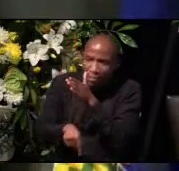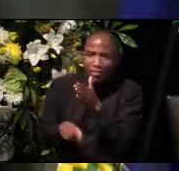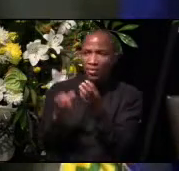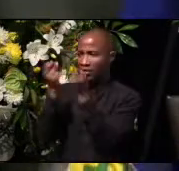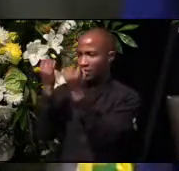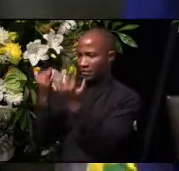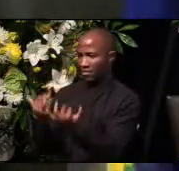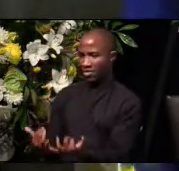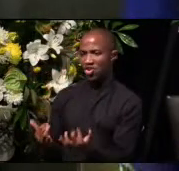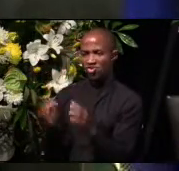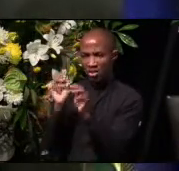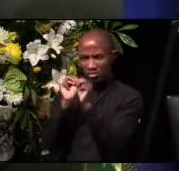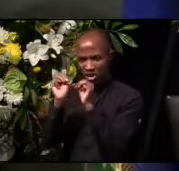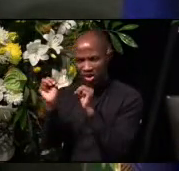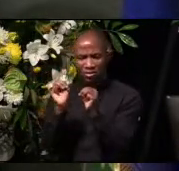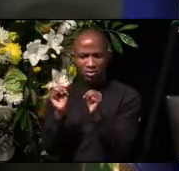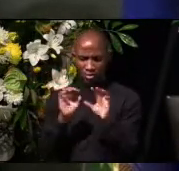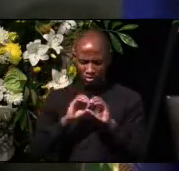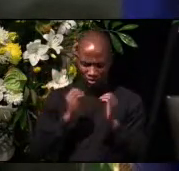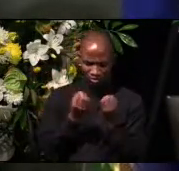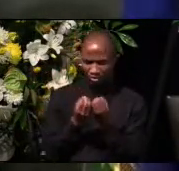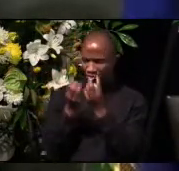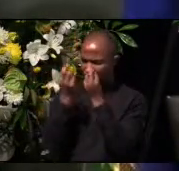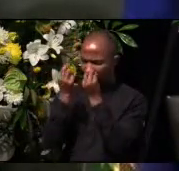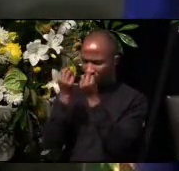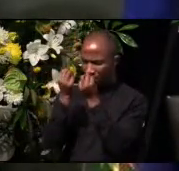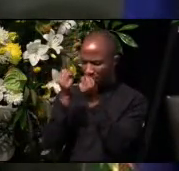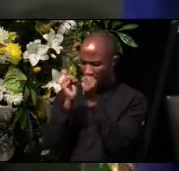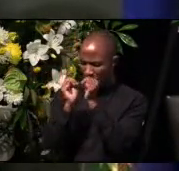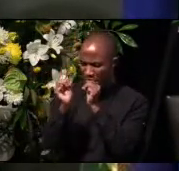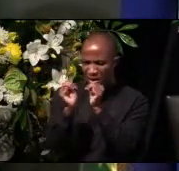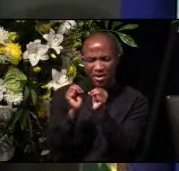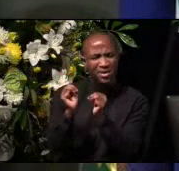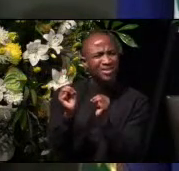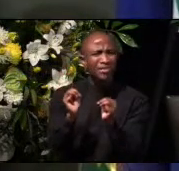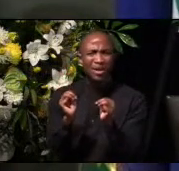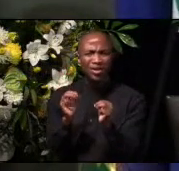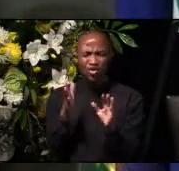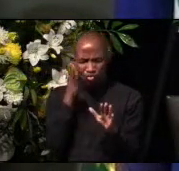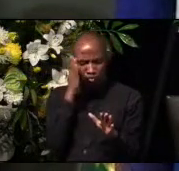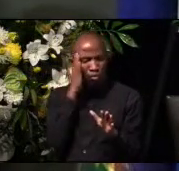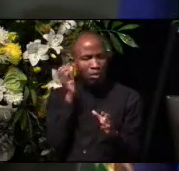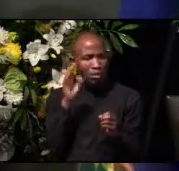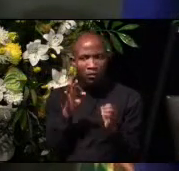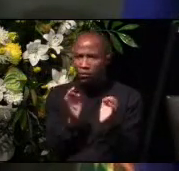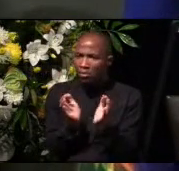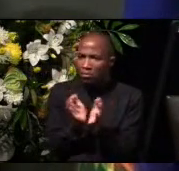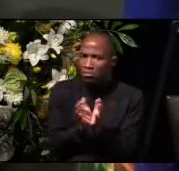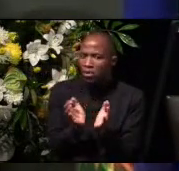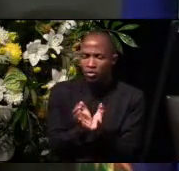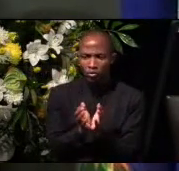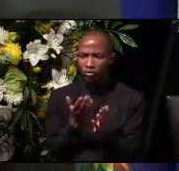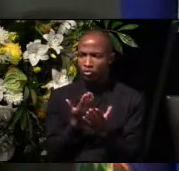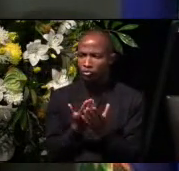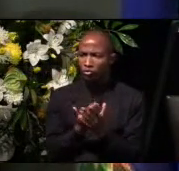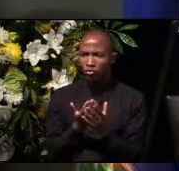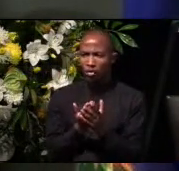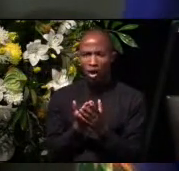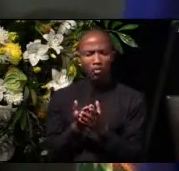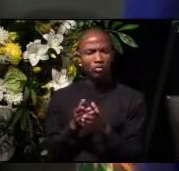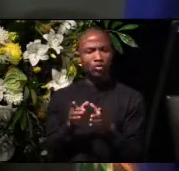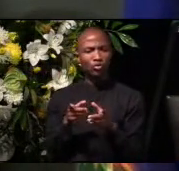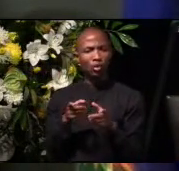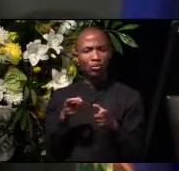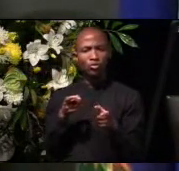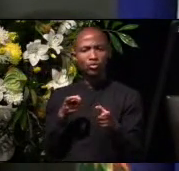of organizational management they understand how to drive minutes they understand how to share meetings those type of